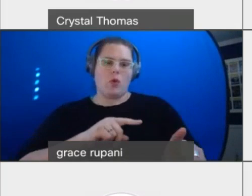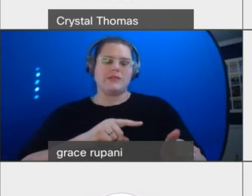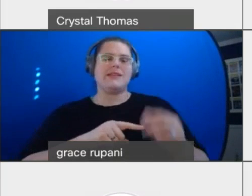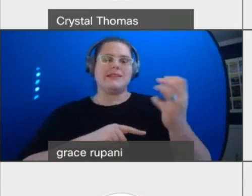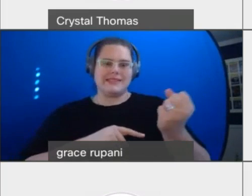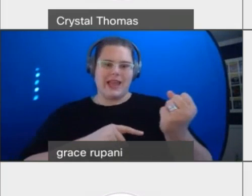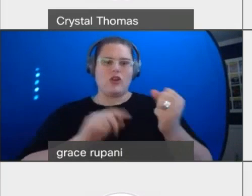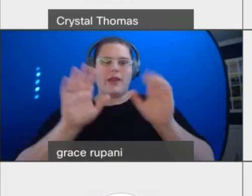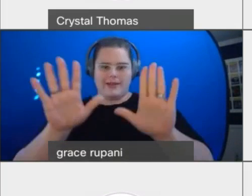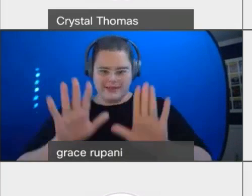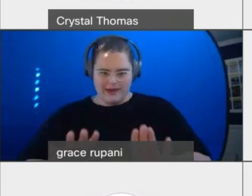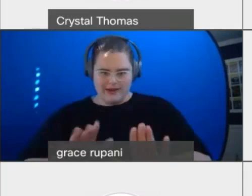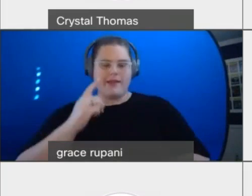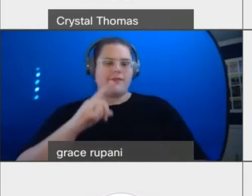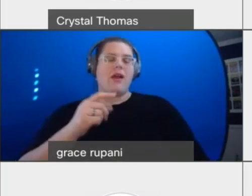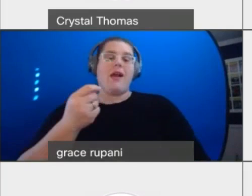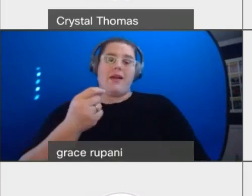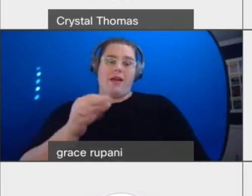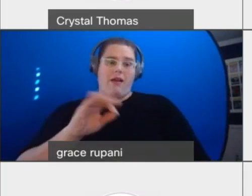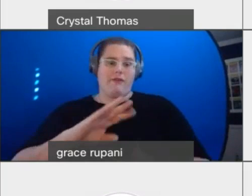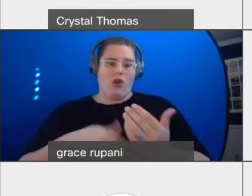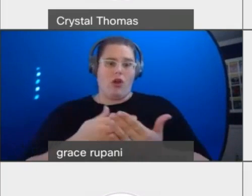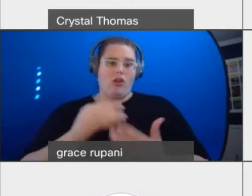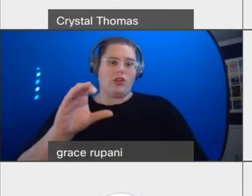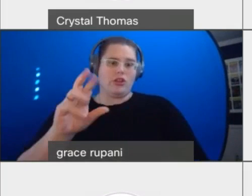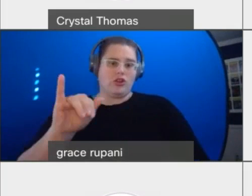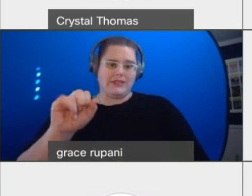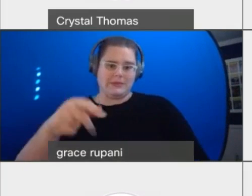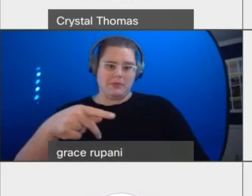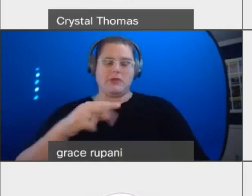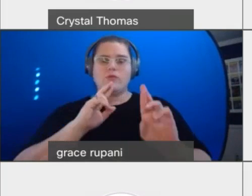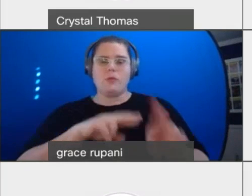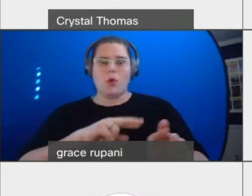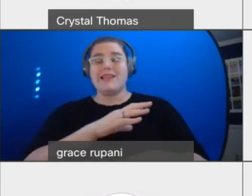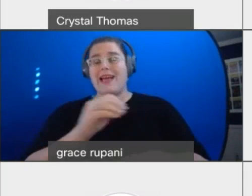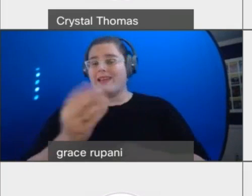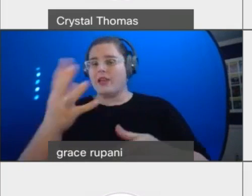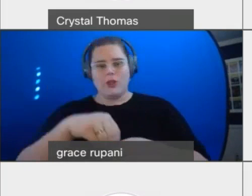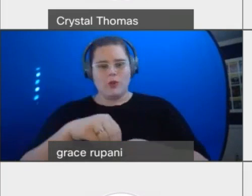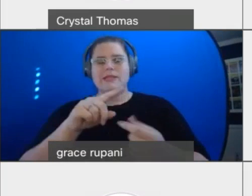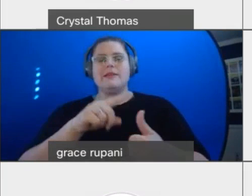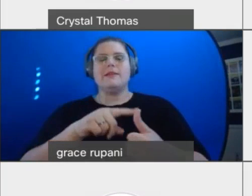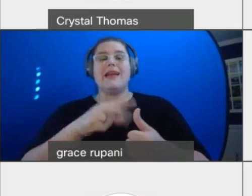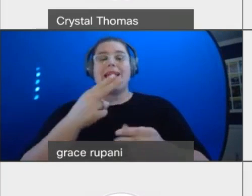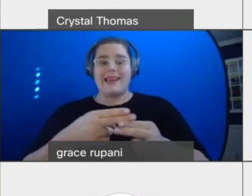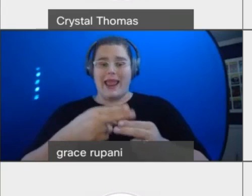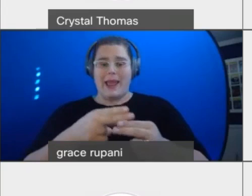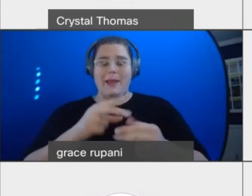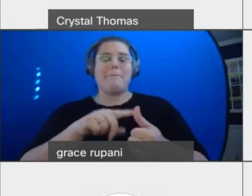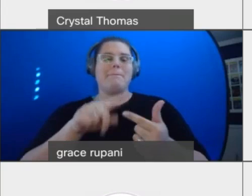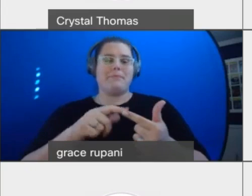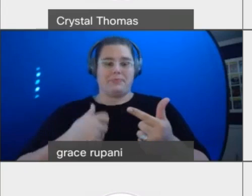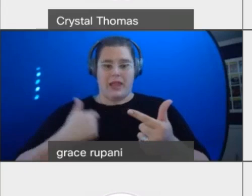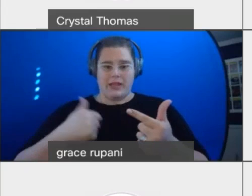reports. And the CRISP report just has the person's name, the person's address,